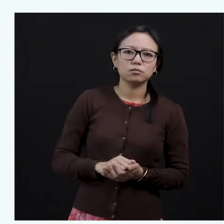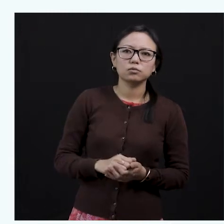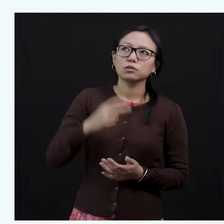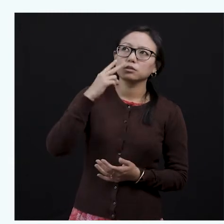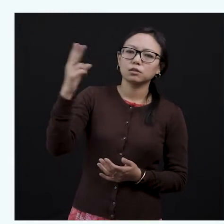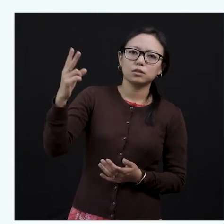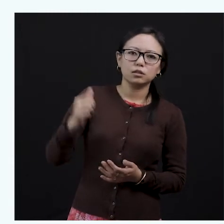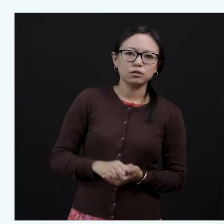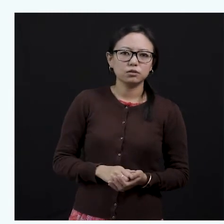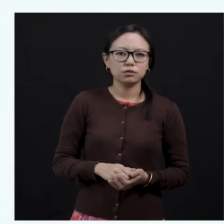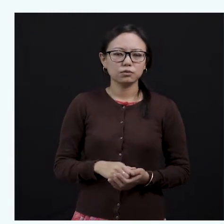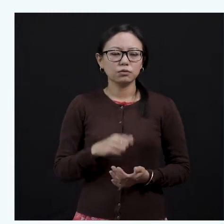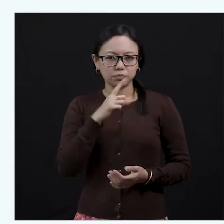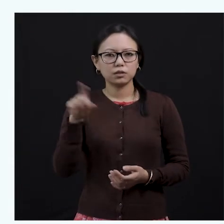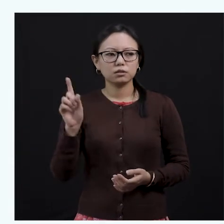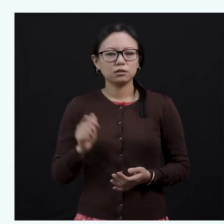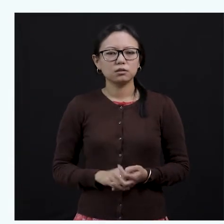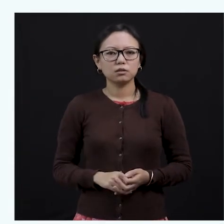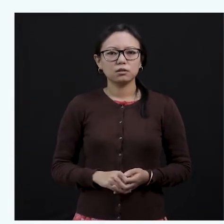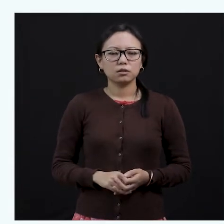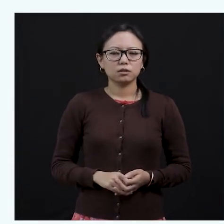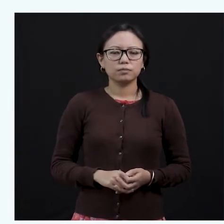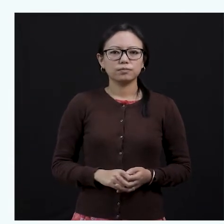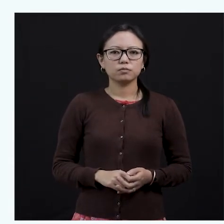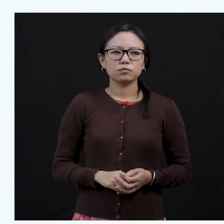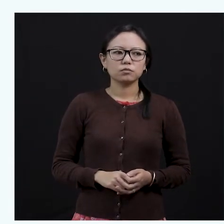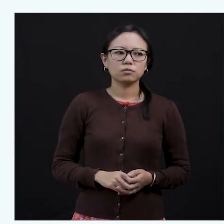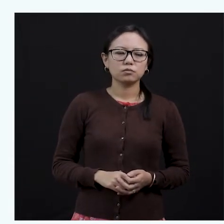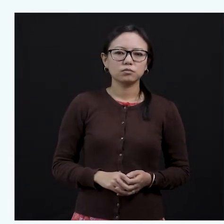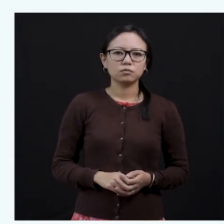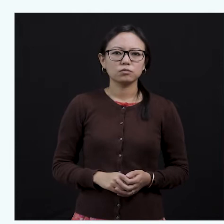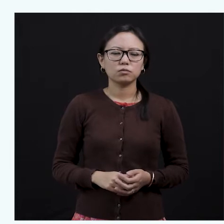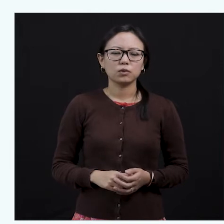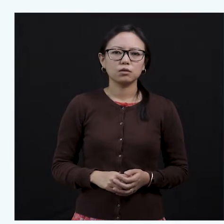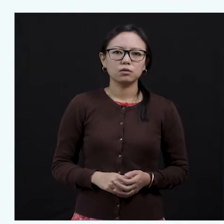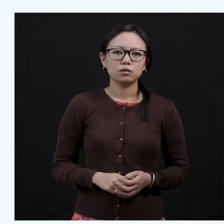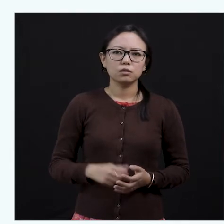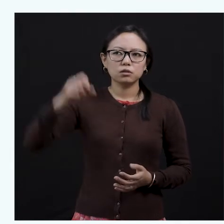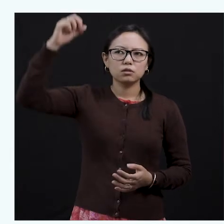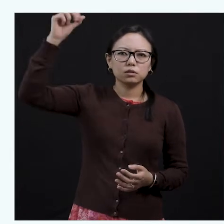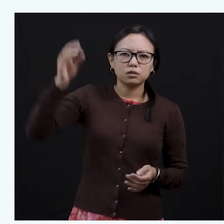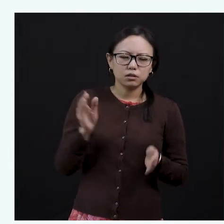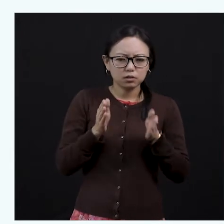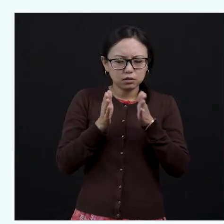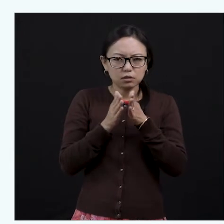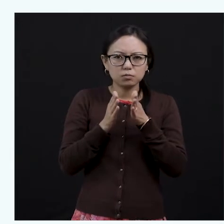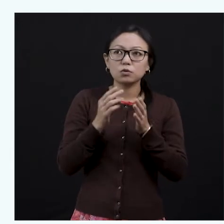twinkle, twinkle little stars, right? Because it is very small and it is shining bright. So it